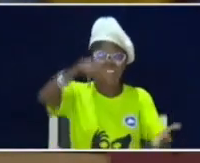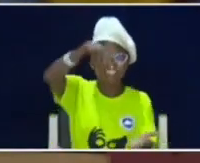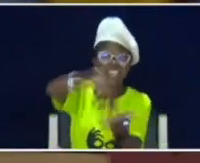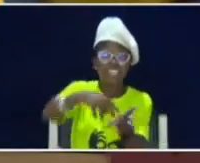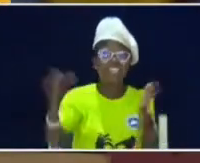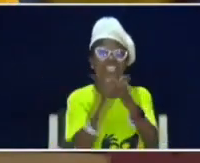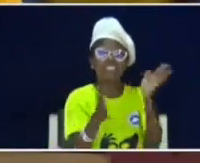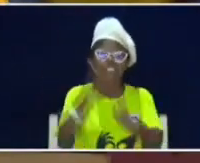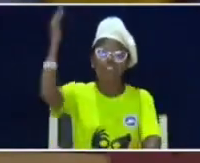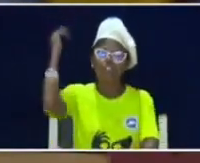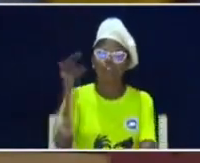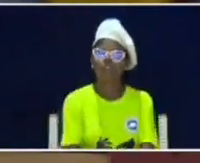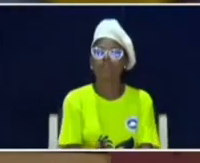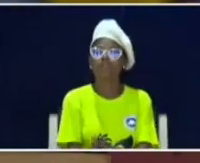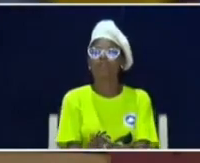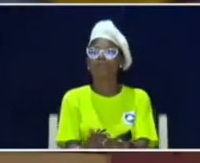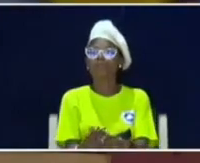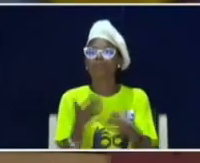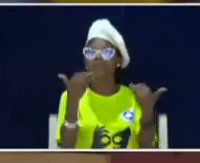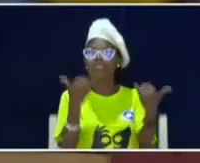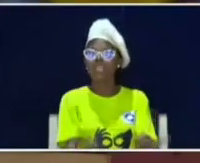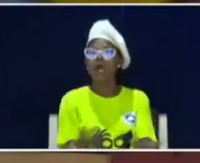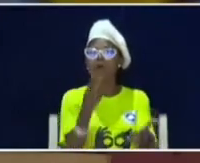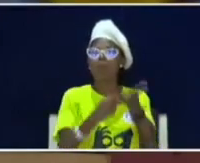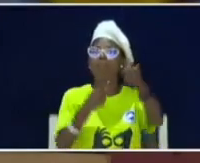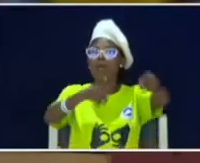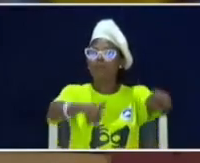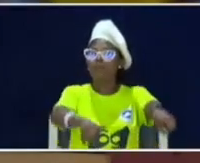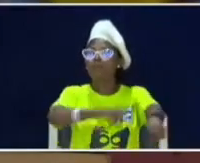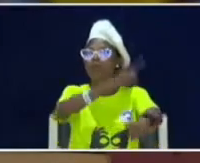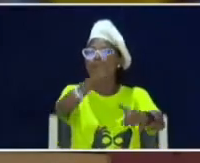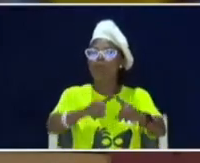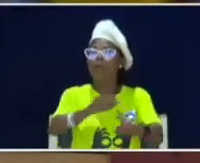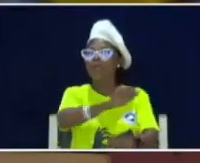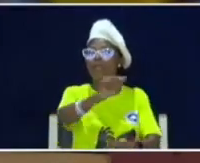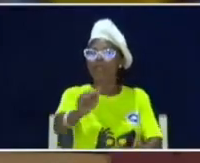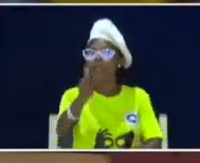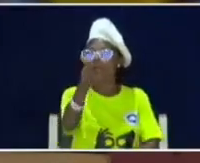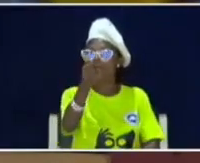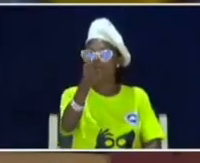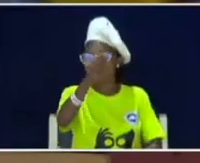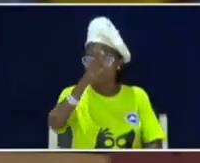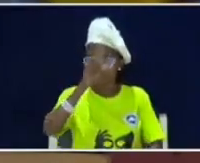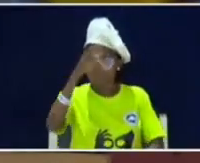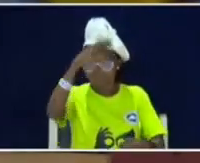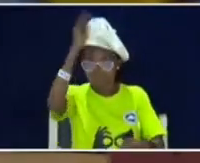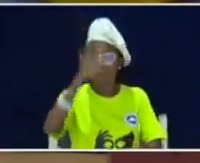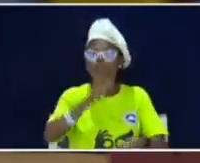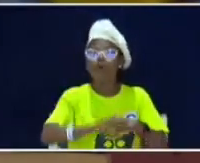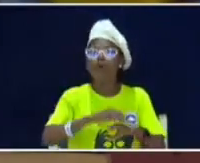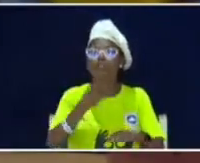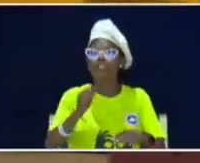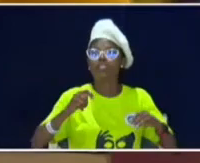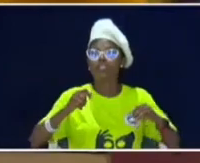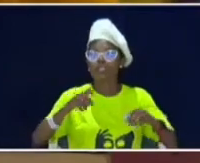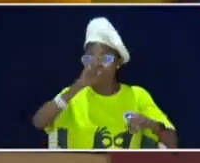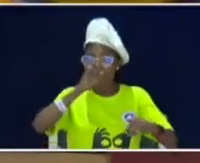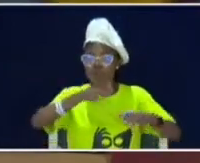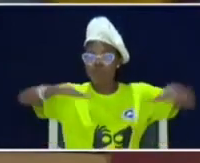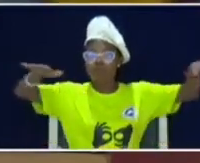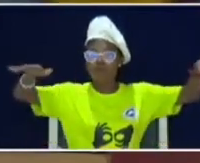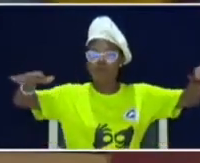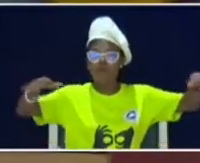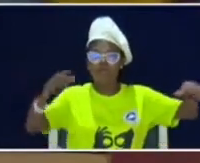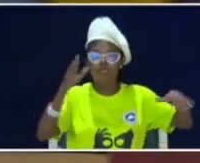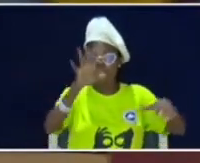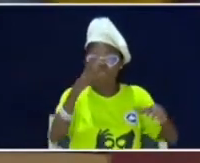of Jesus. Now, what happens when a man is on eagle's wing? Number one, vision